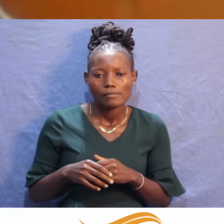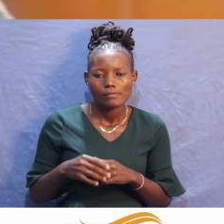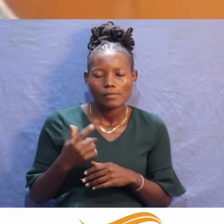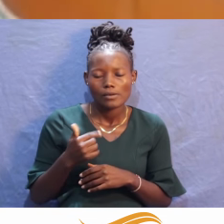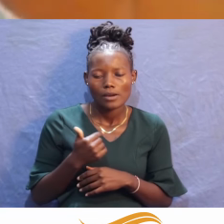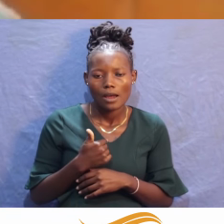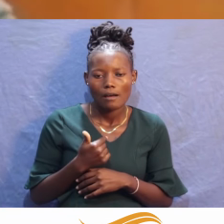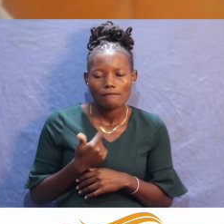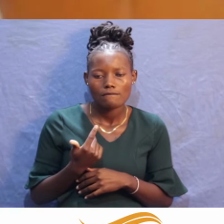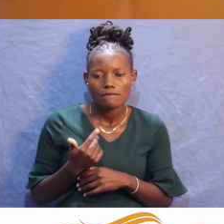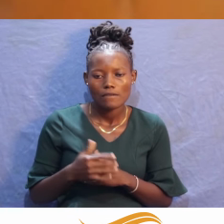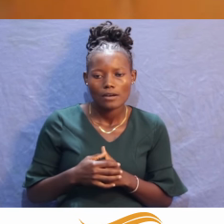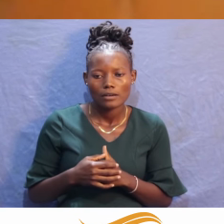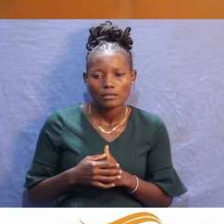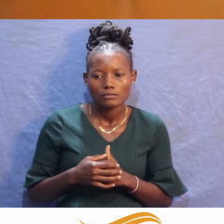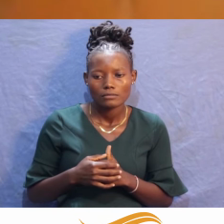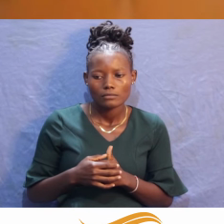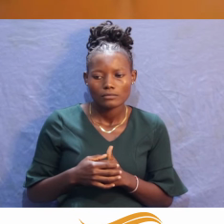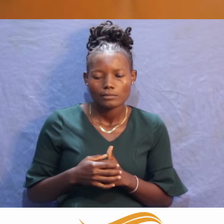workload.